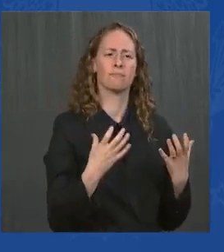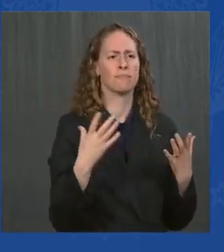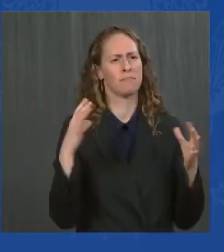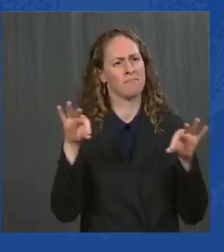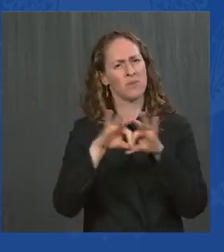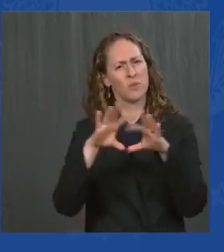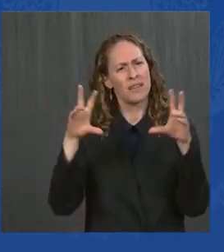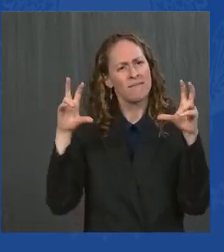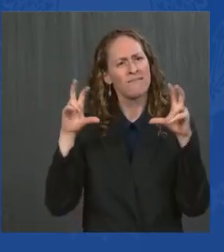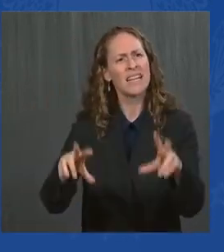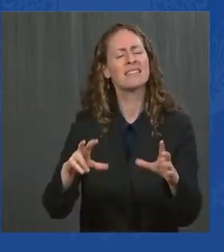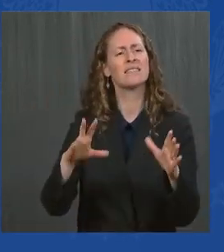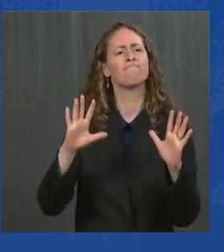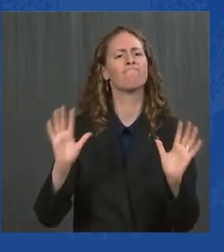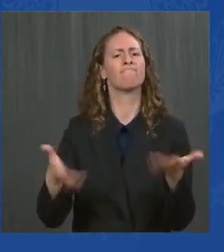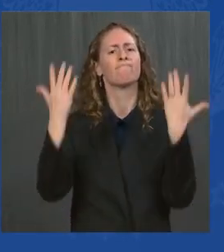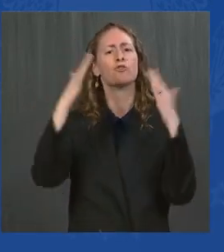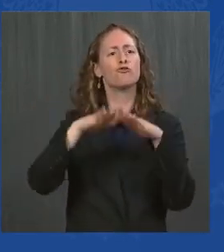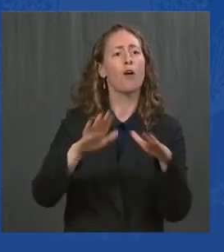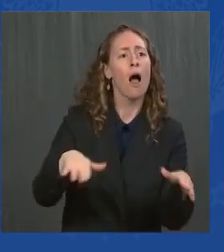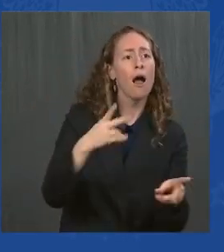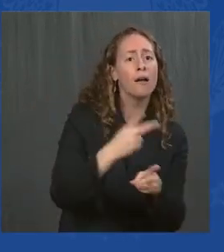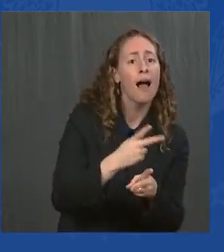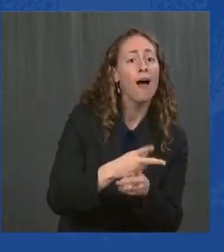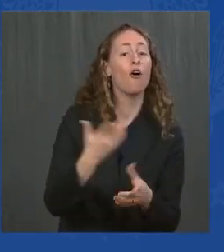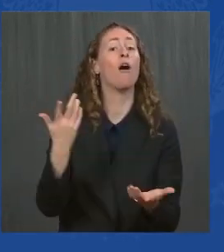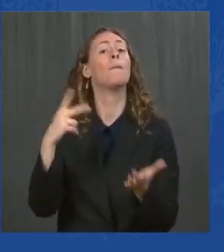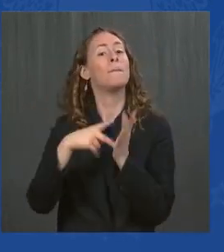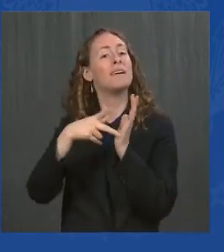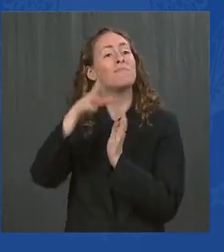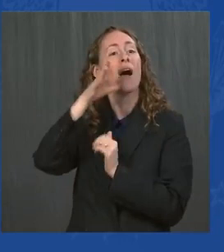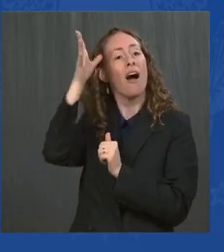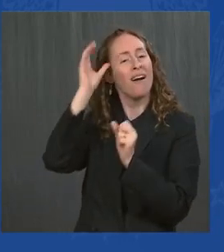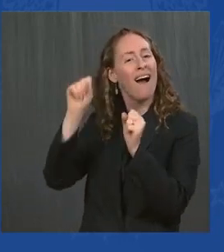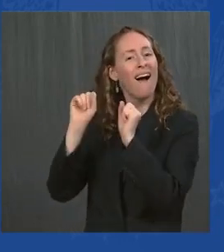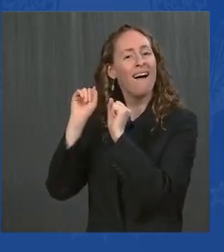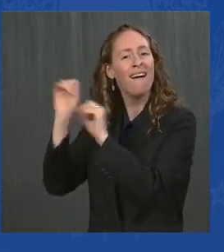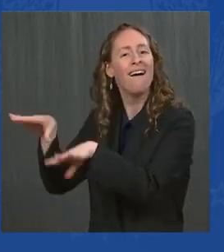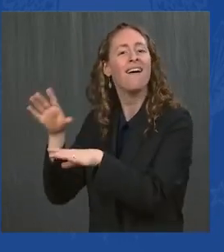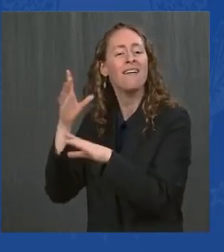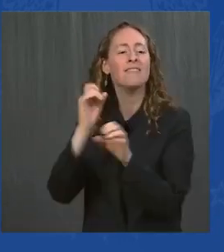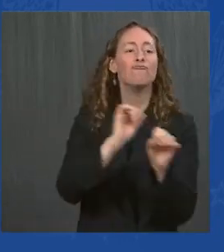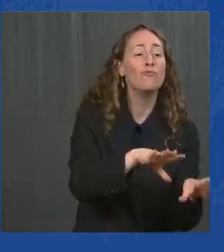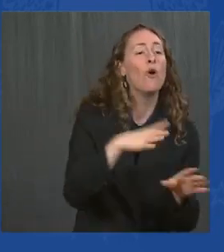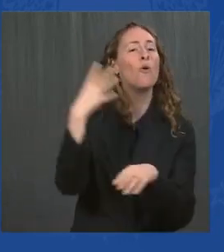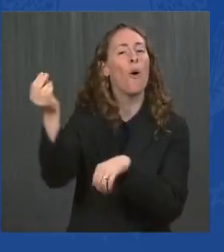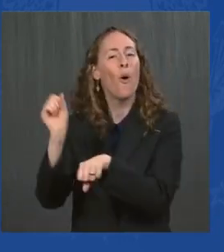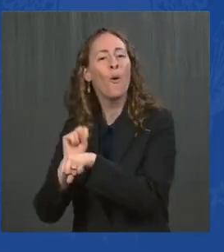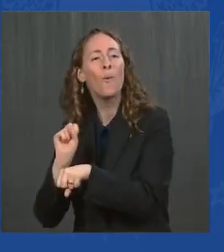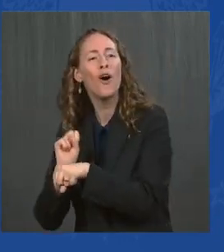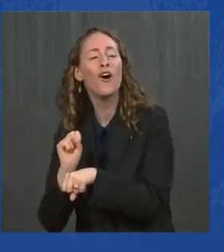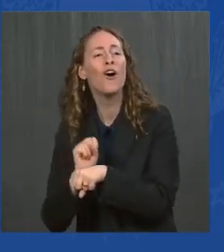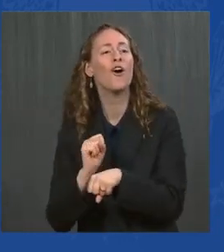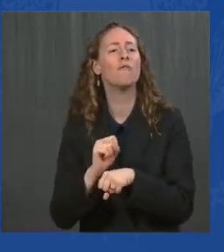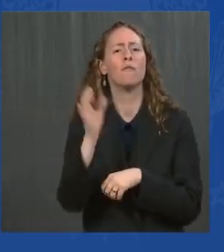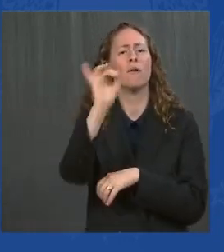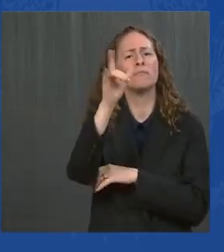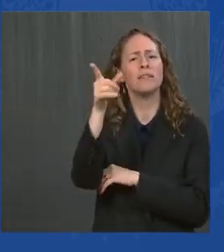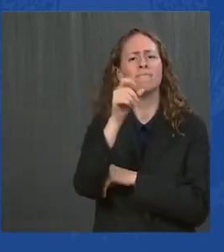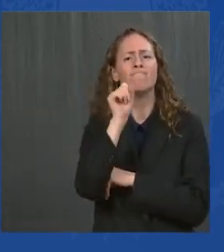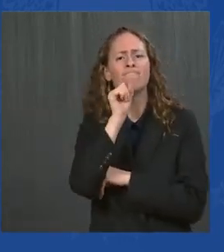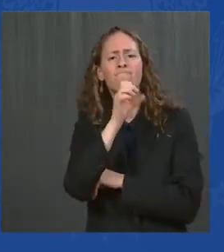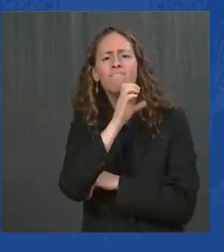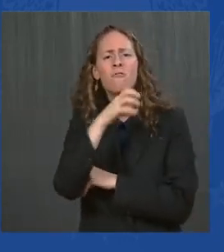go to work and assure their child is being taken care of. In home care for seniors, the polling data shows among